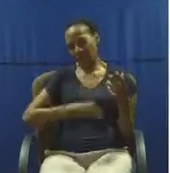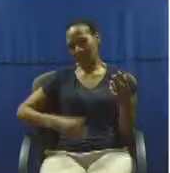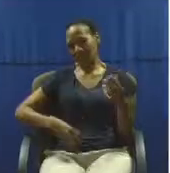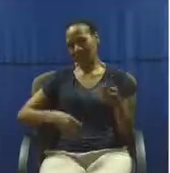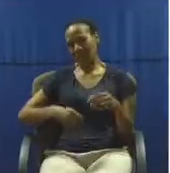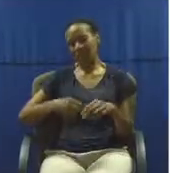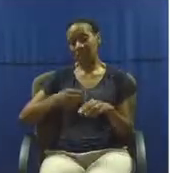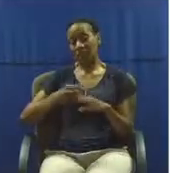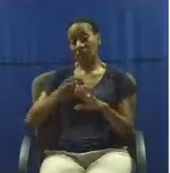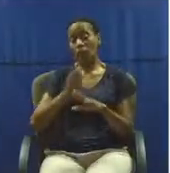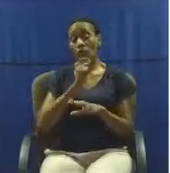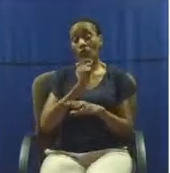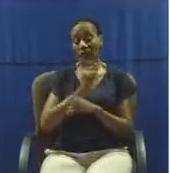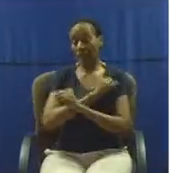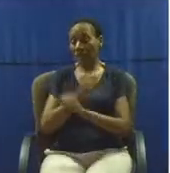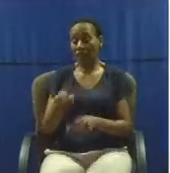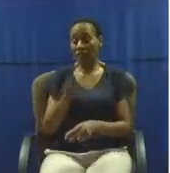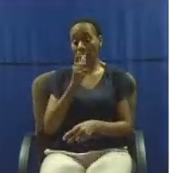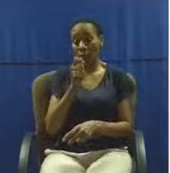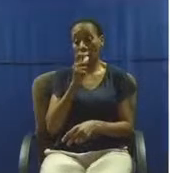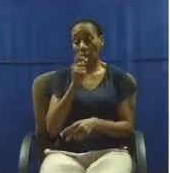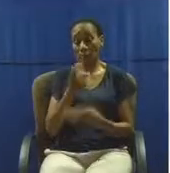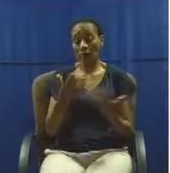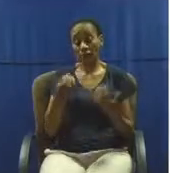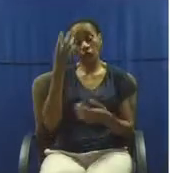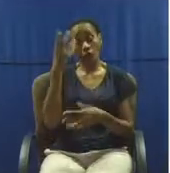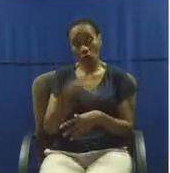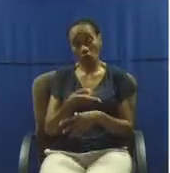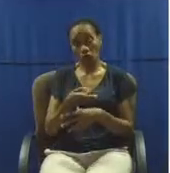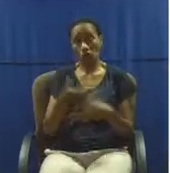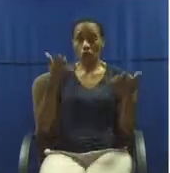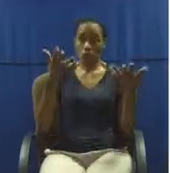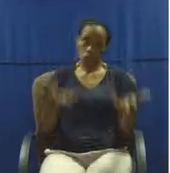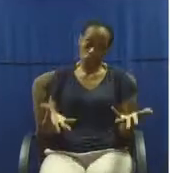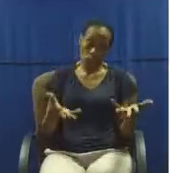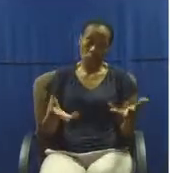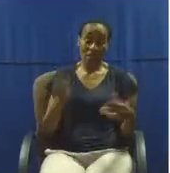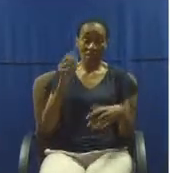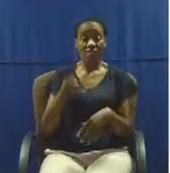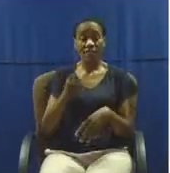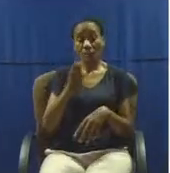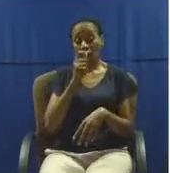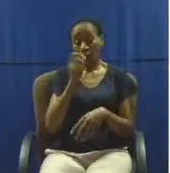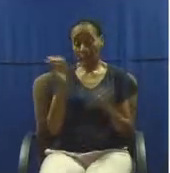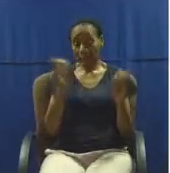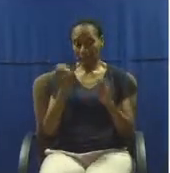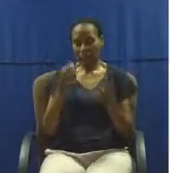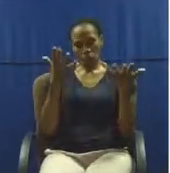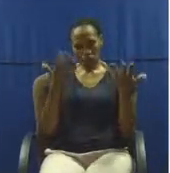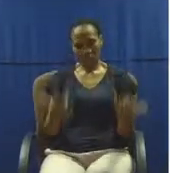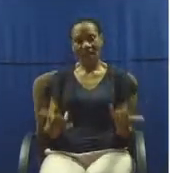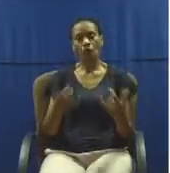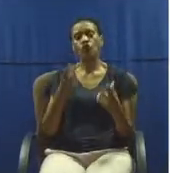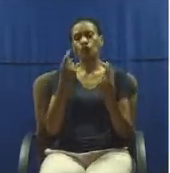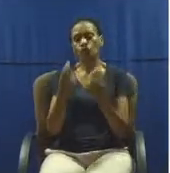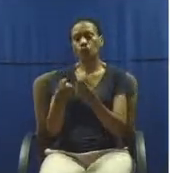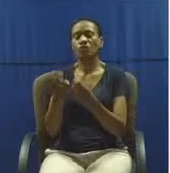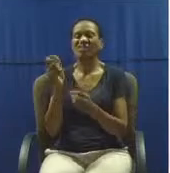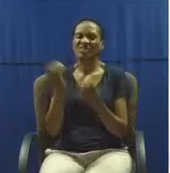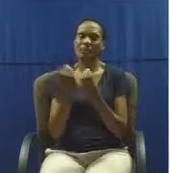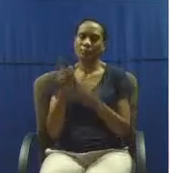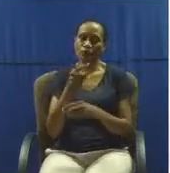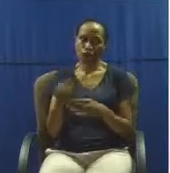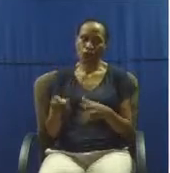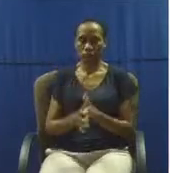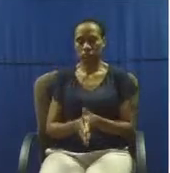morning? At the beginning, the President referred to a possible lack of medication. So we appreciate the withdrawal. Thank you.